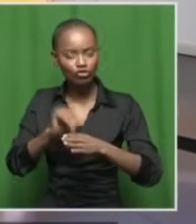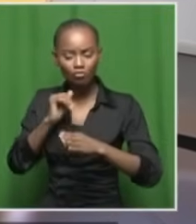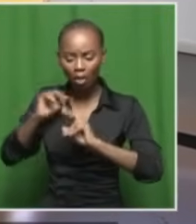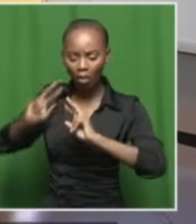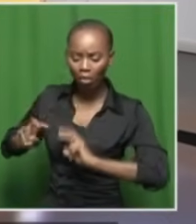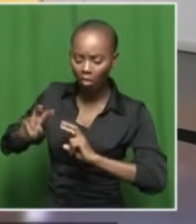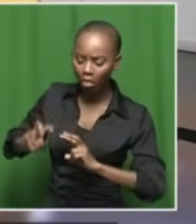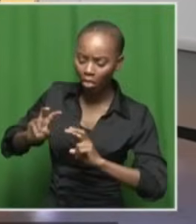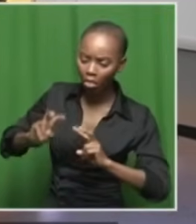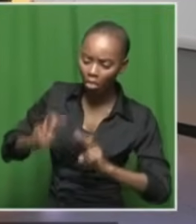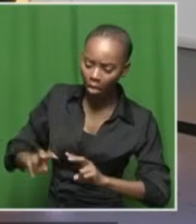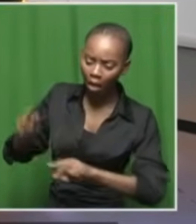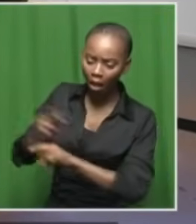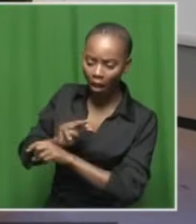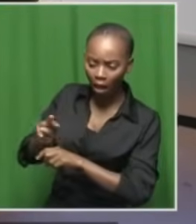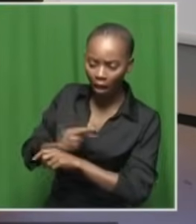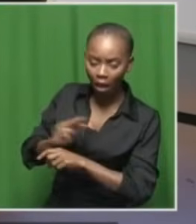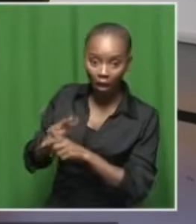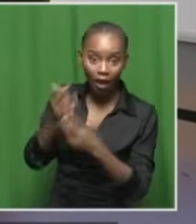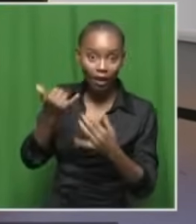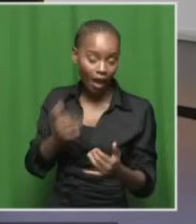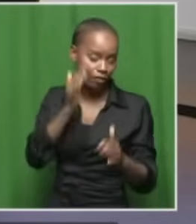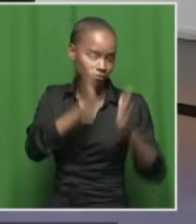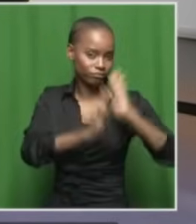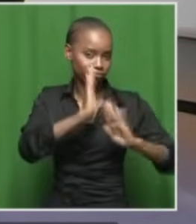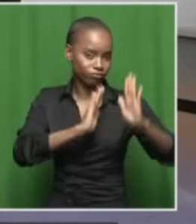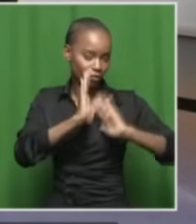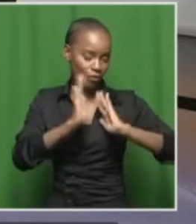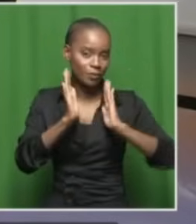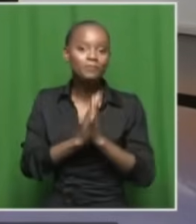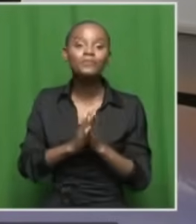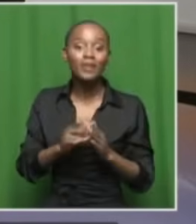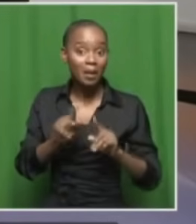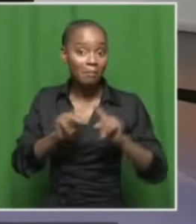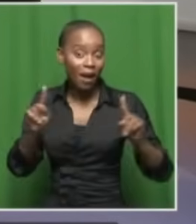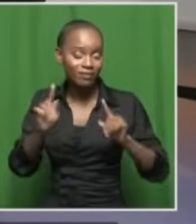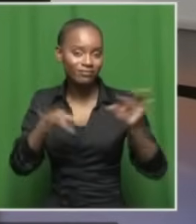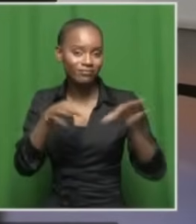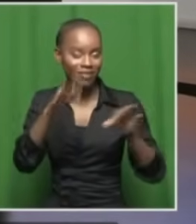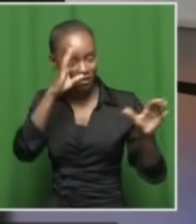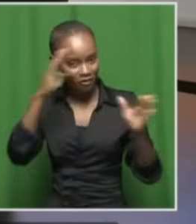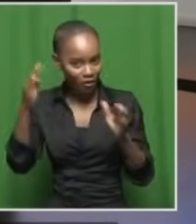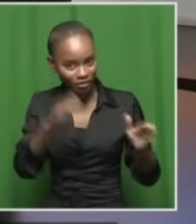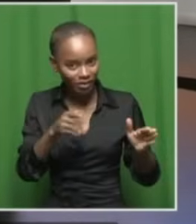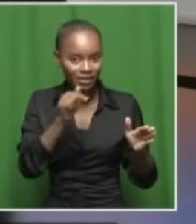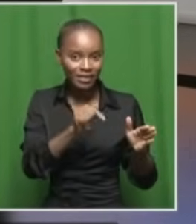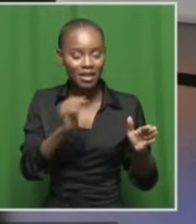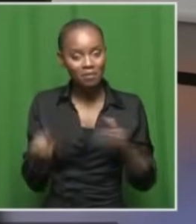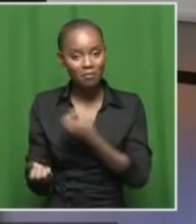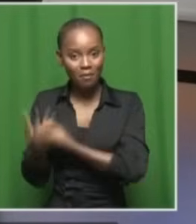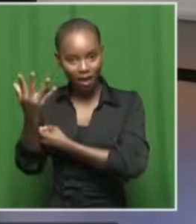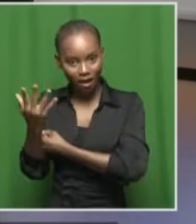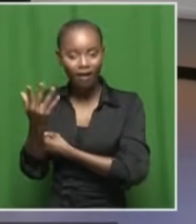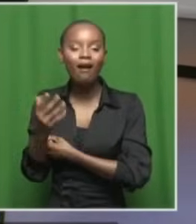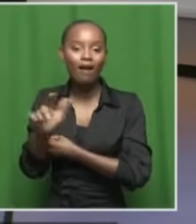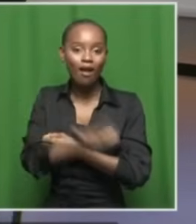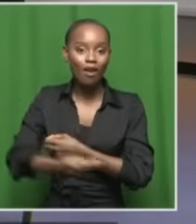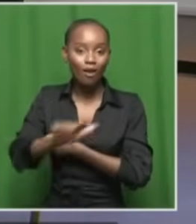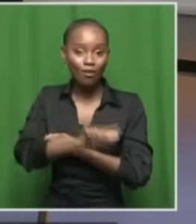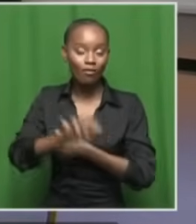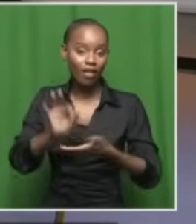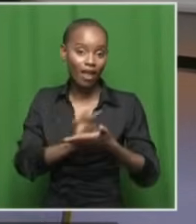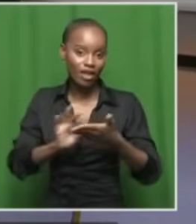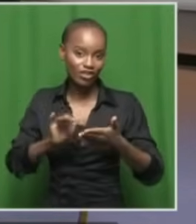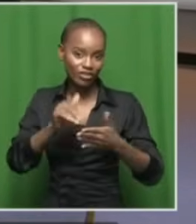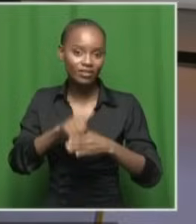on. But let's perhaps start with yesterday's by-election in Mpumalanga, in the Govan Mbeki Municipality. This